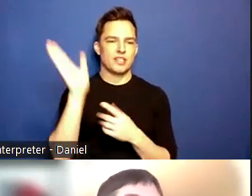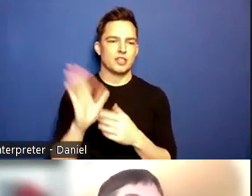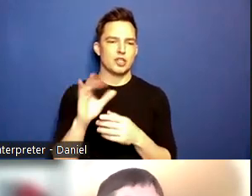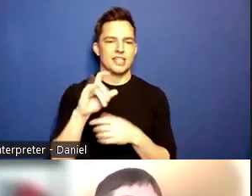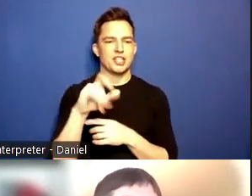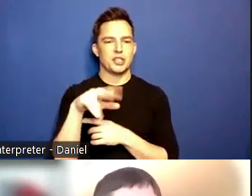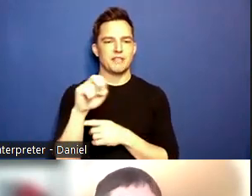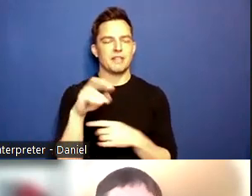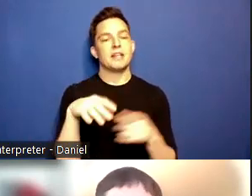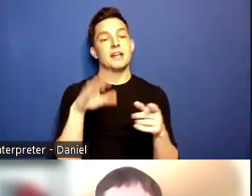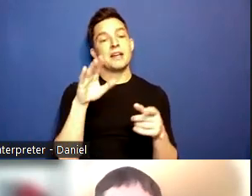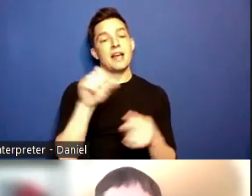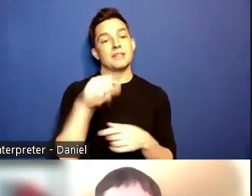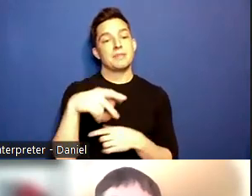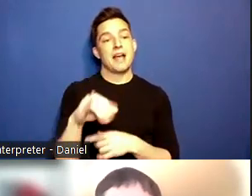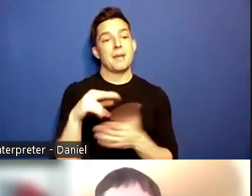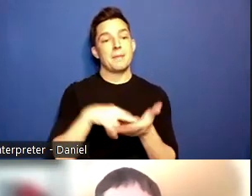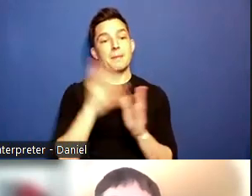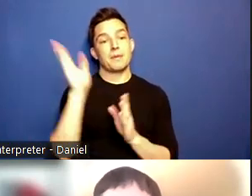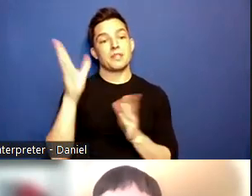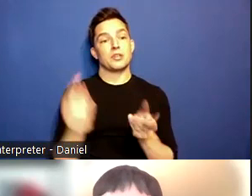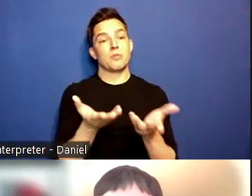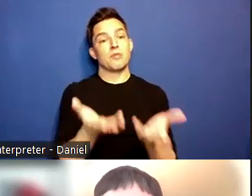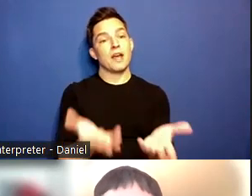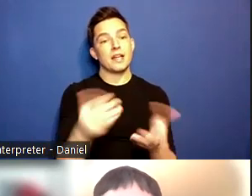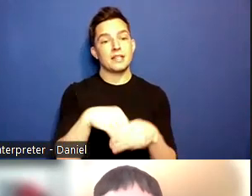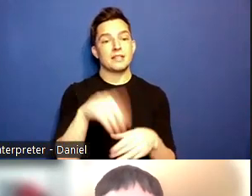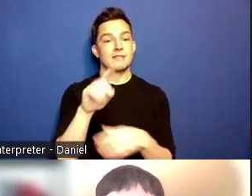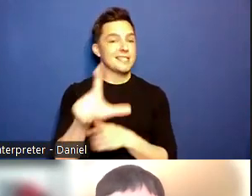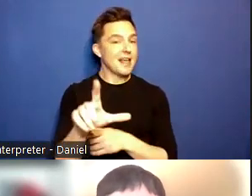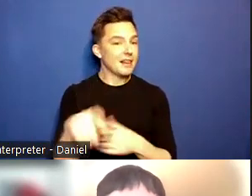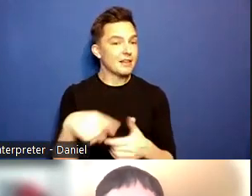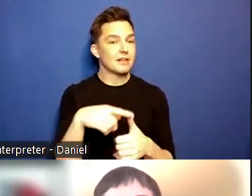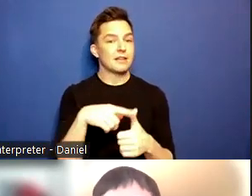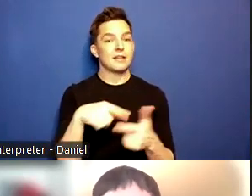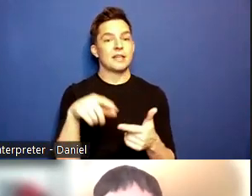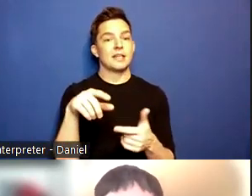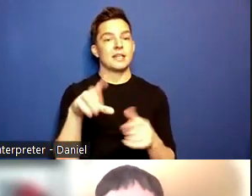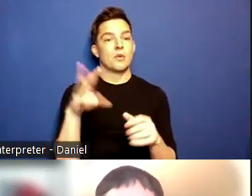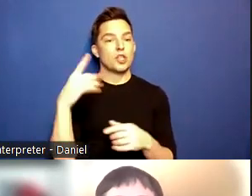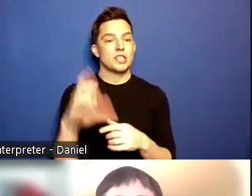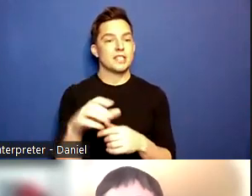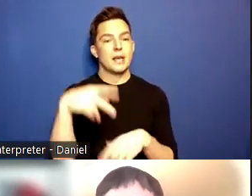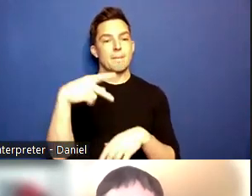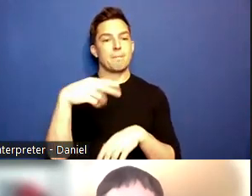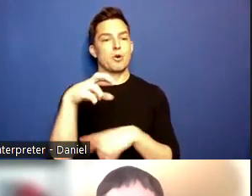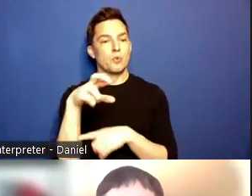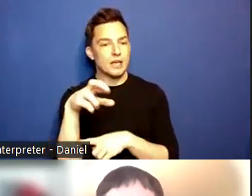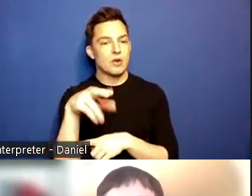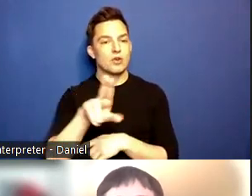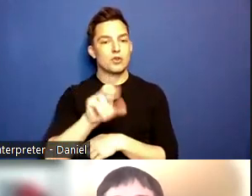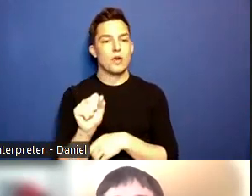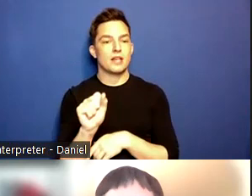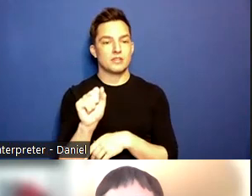SPI is a presenter-led opportunity for presenters in Delaware, the District of Columbia, Puerto Rico, the U.S. Virgin